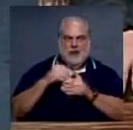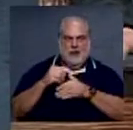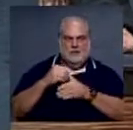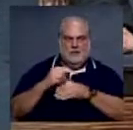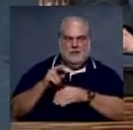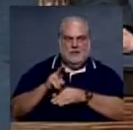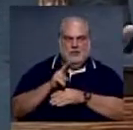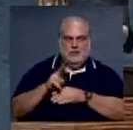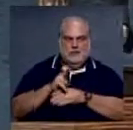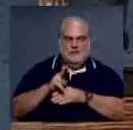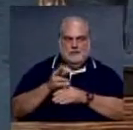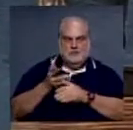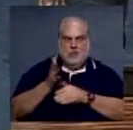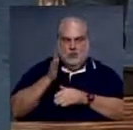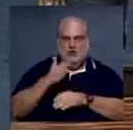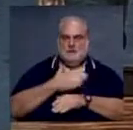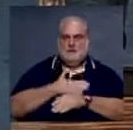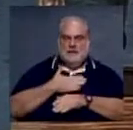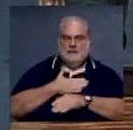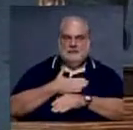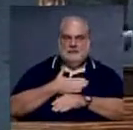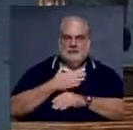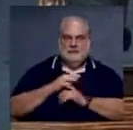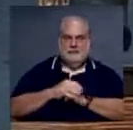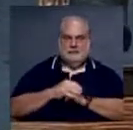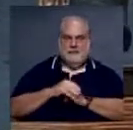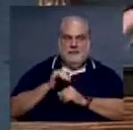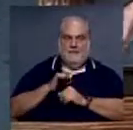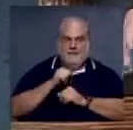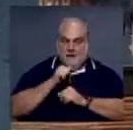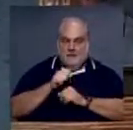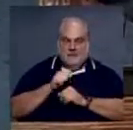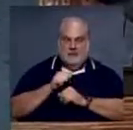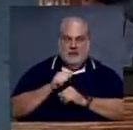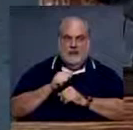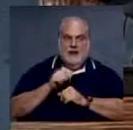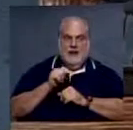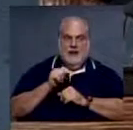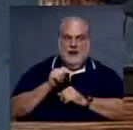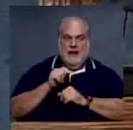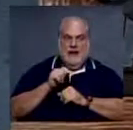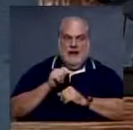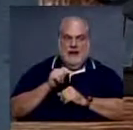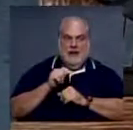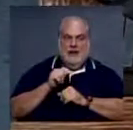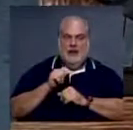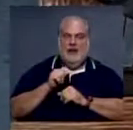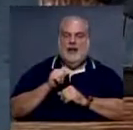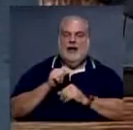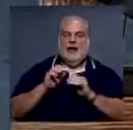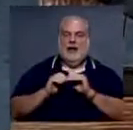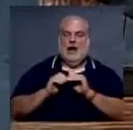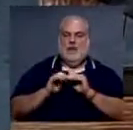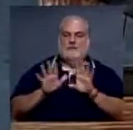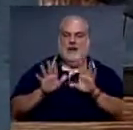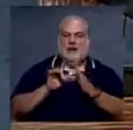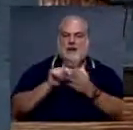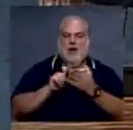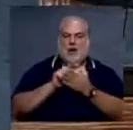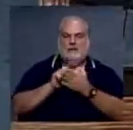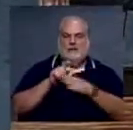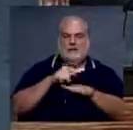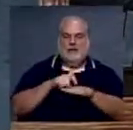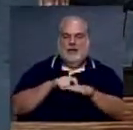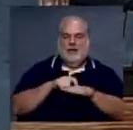use? Yes. Would you please? And if not, can you at least quantify the hours and the